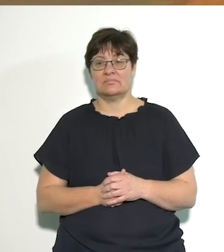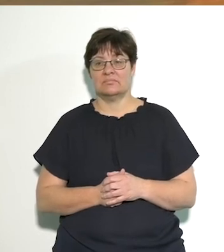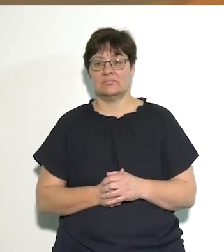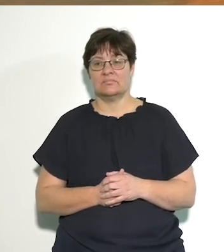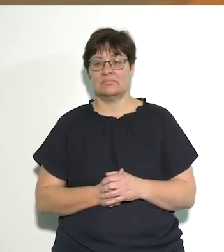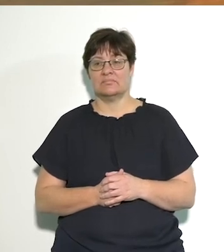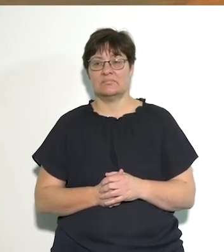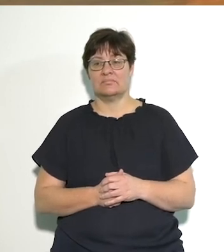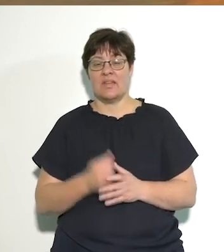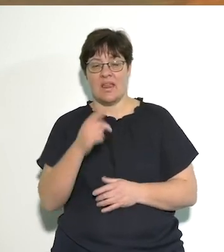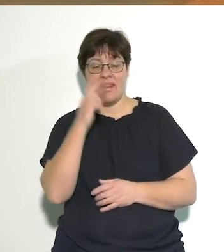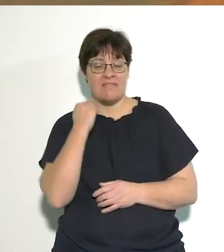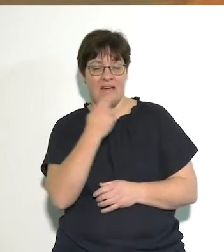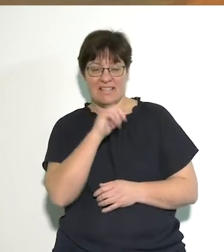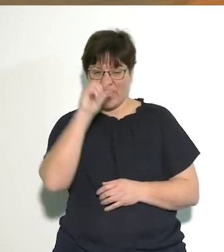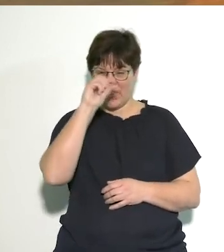by making a nice thick